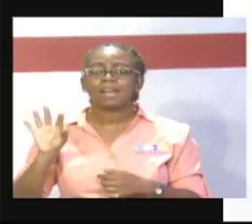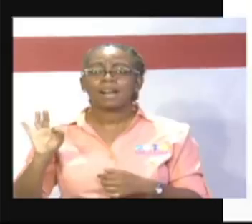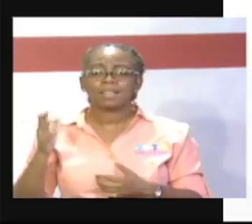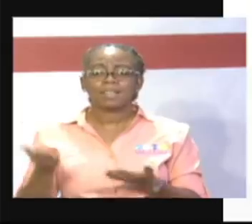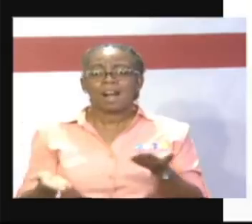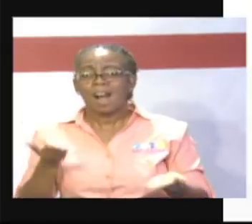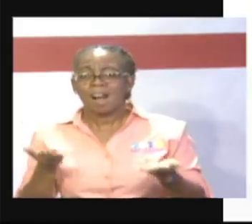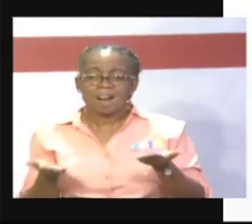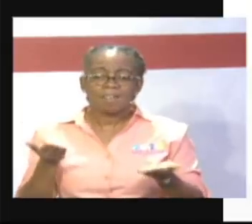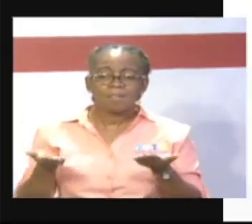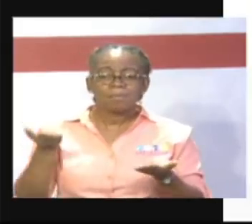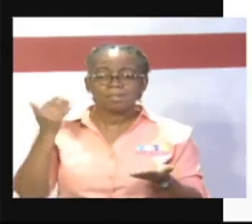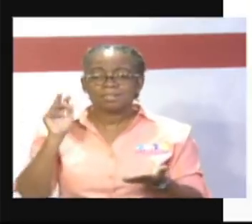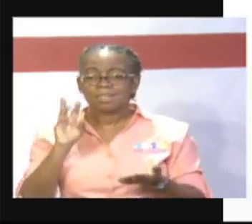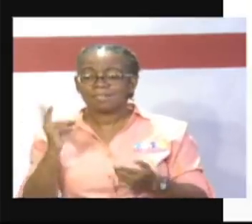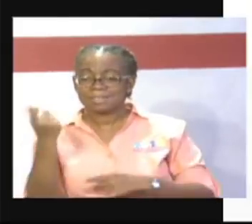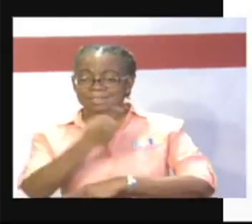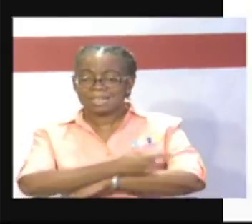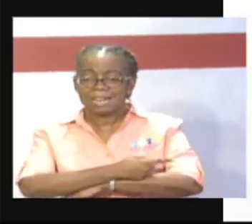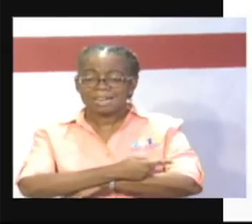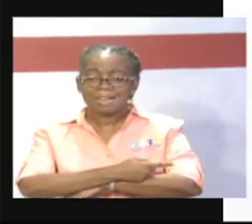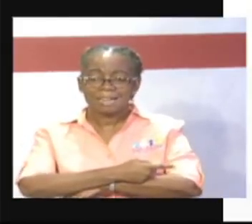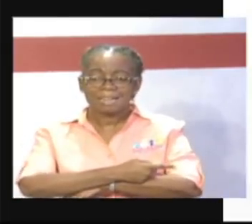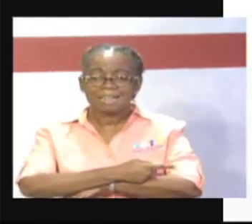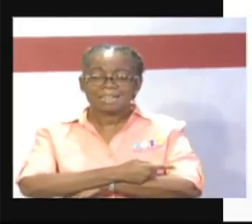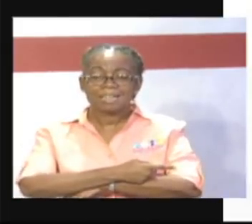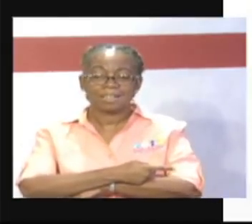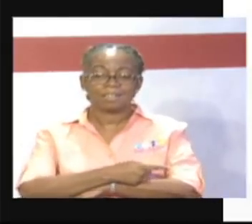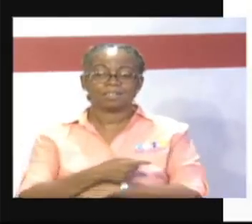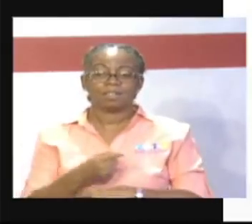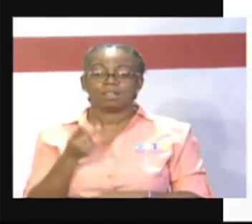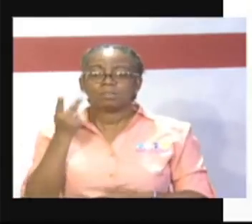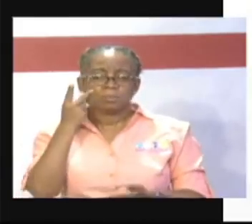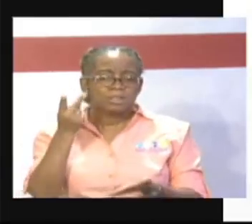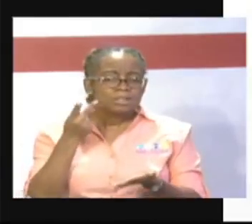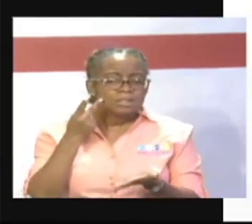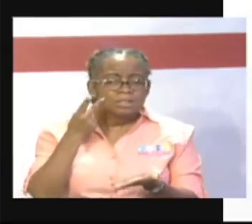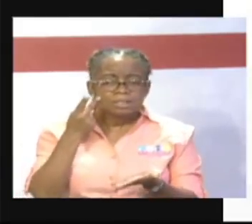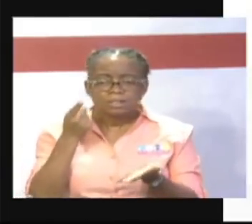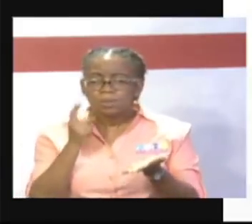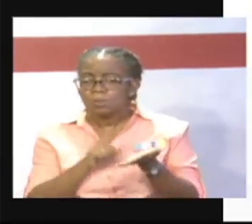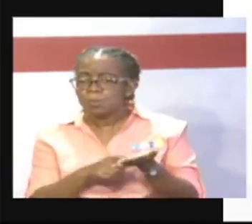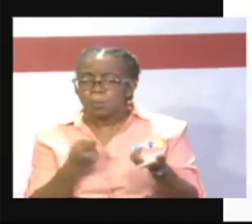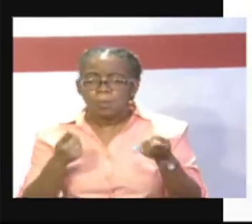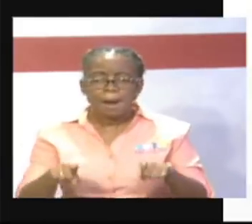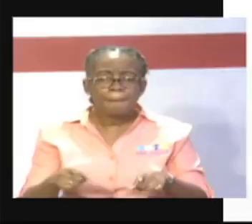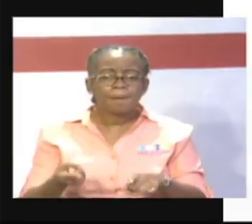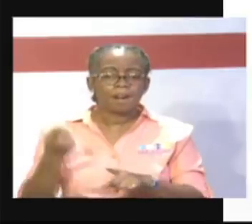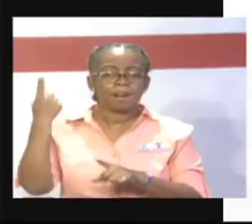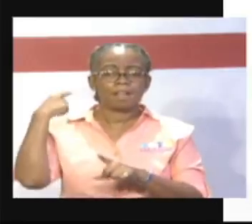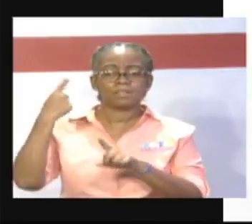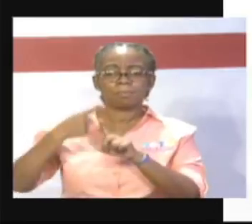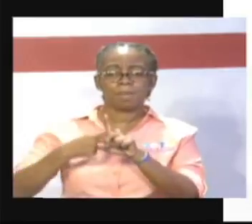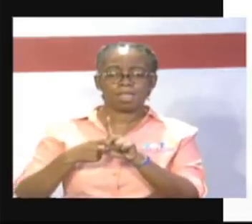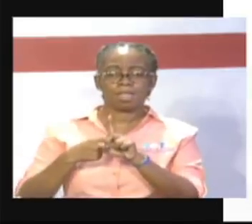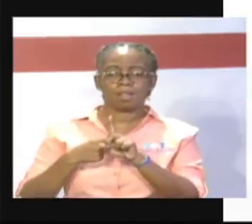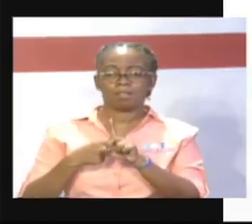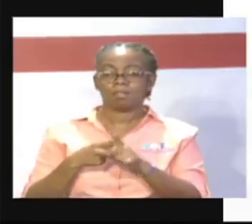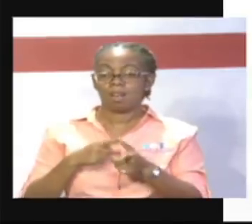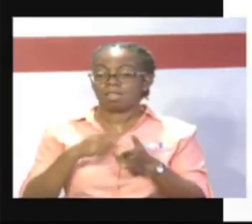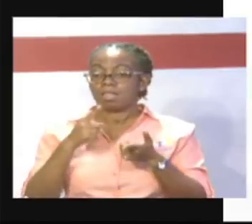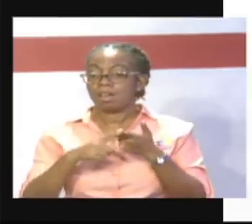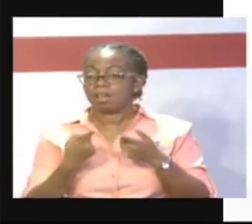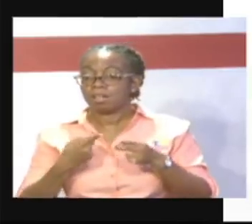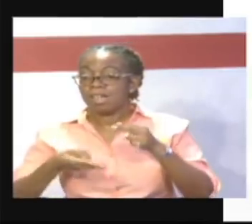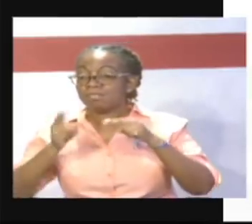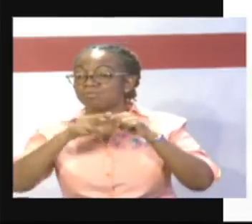Hines would have indicated, this is a trend that we have noticed, especially over the past month, and then again increasing over